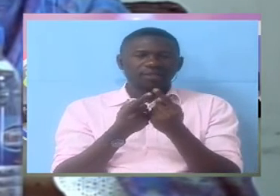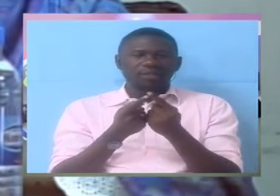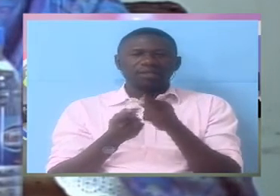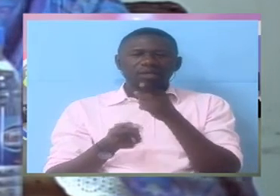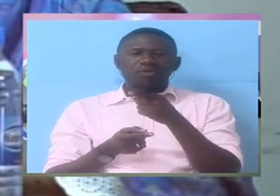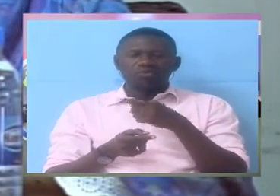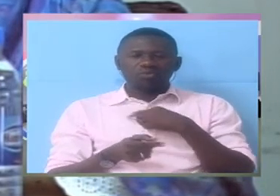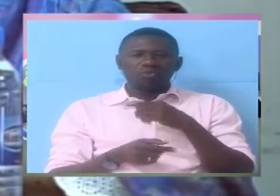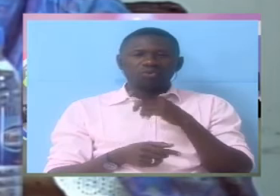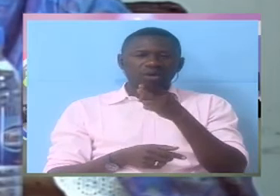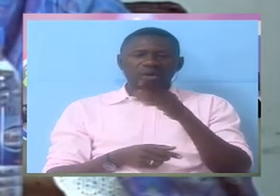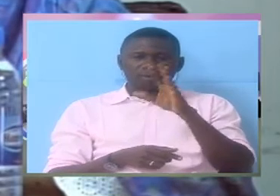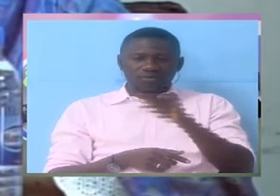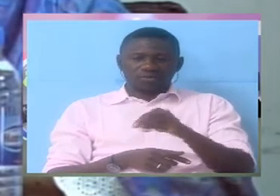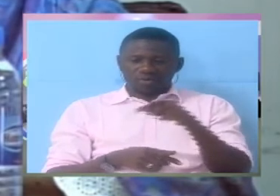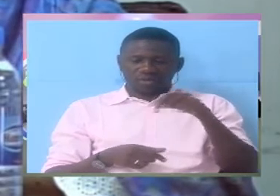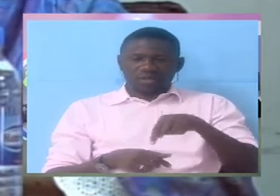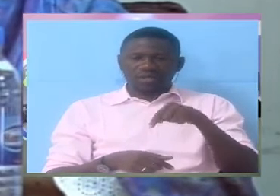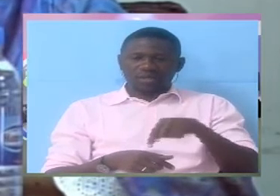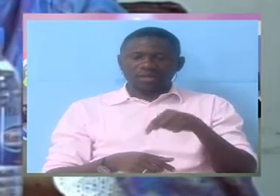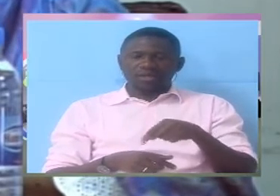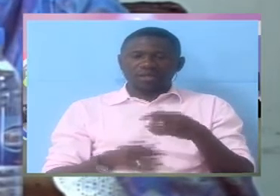that you have done here today,